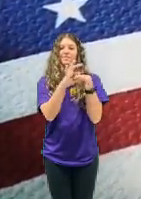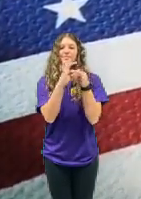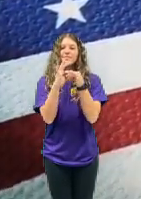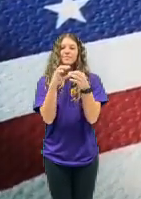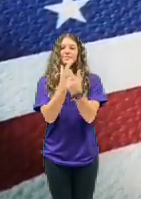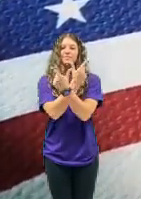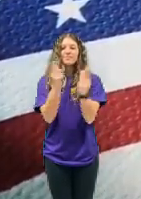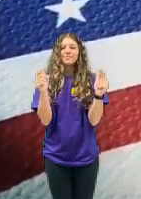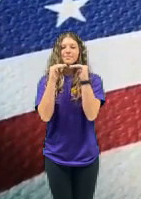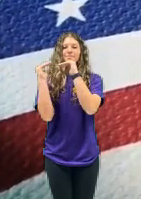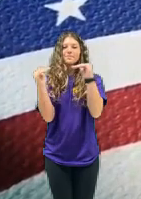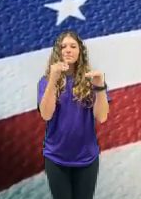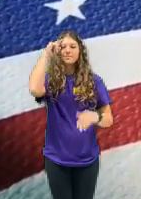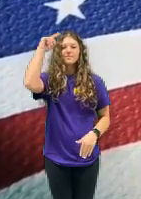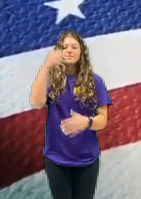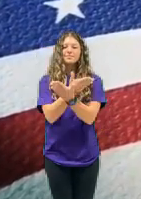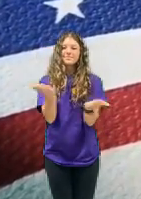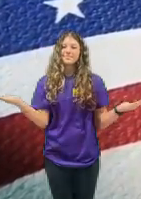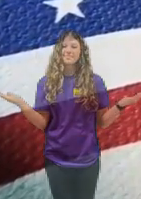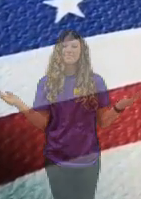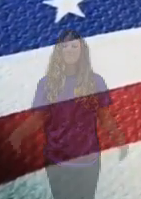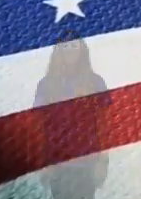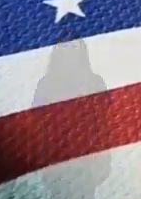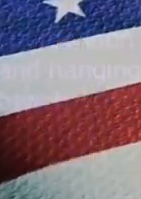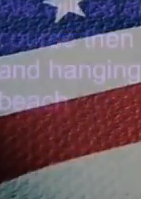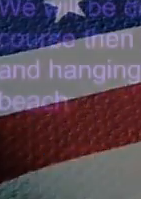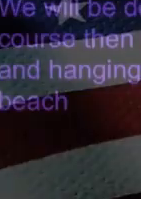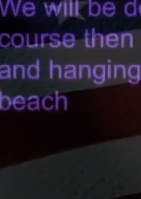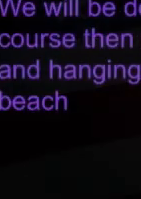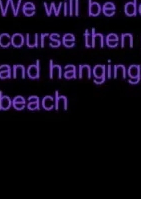under God, indivisible, with liberty and justice for all.